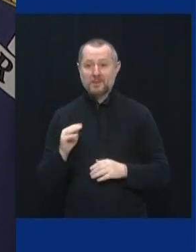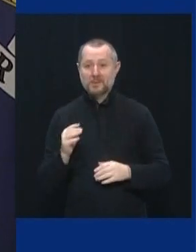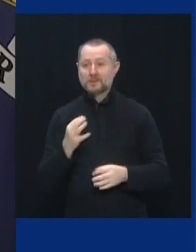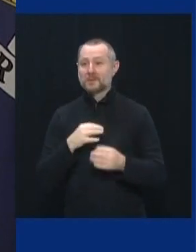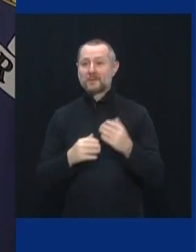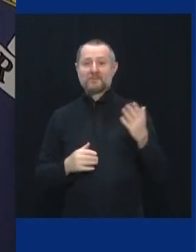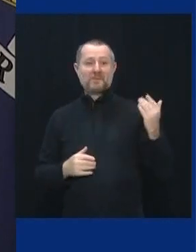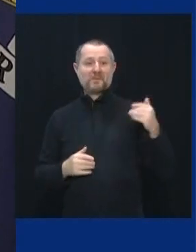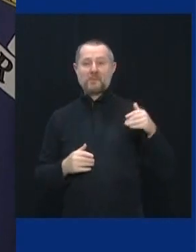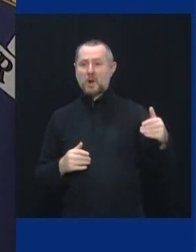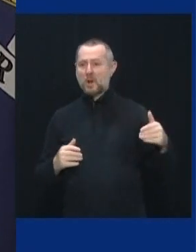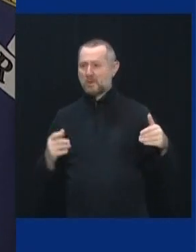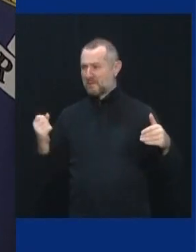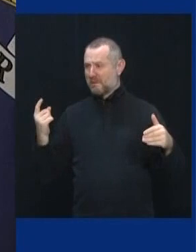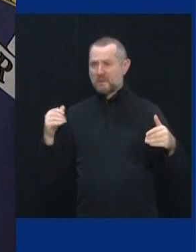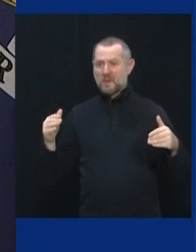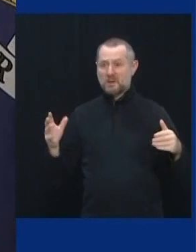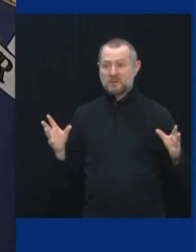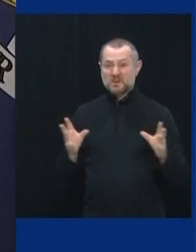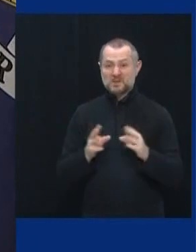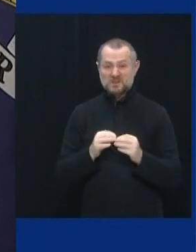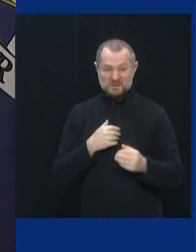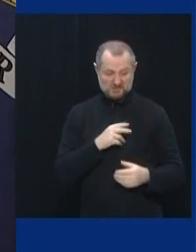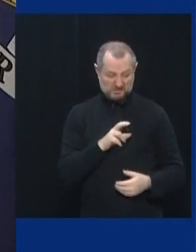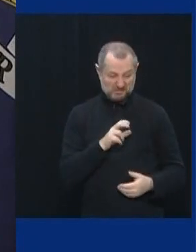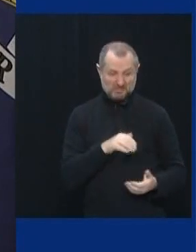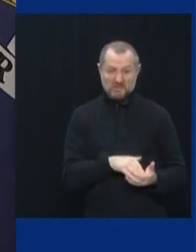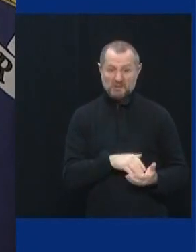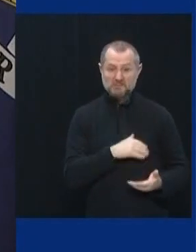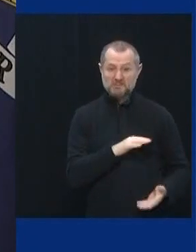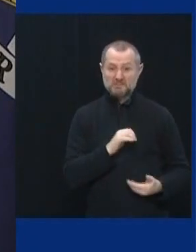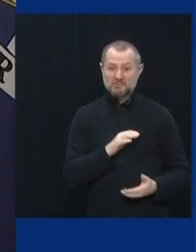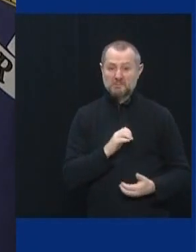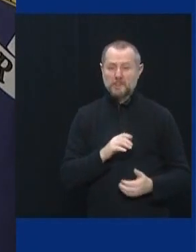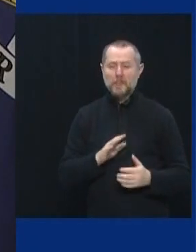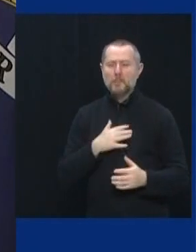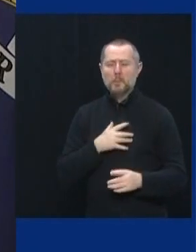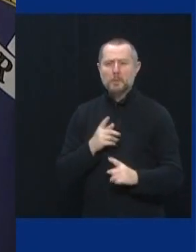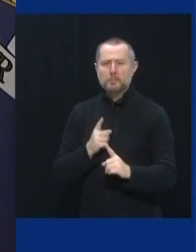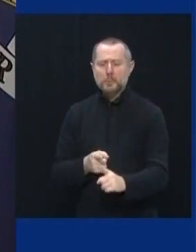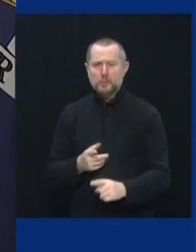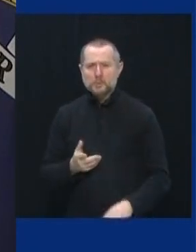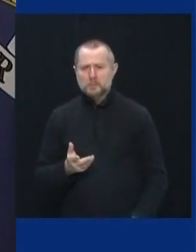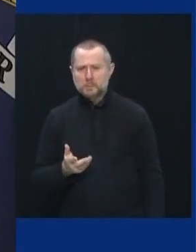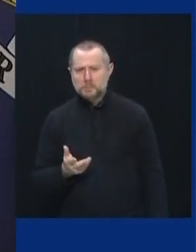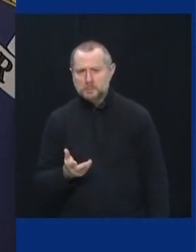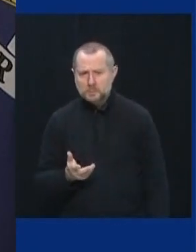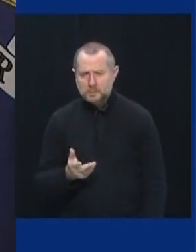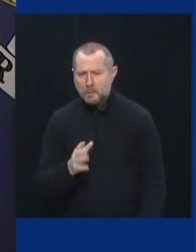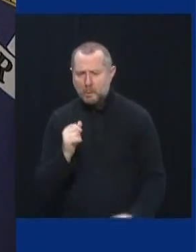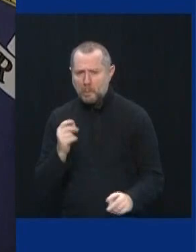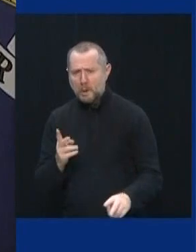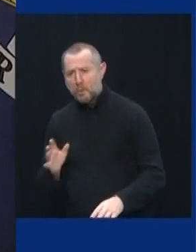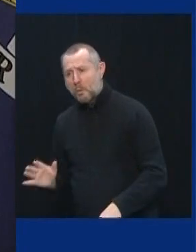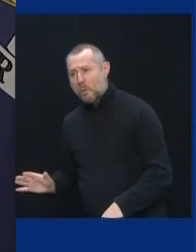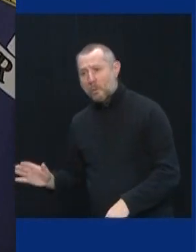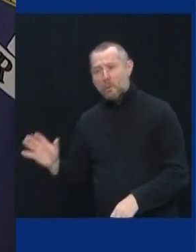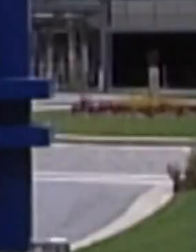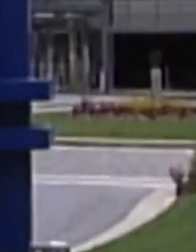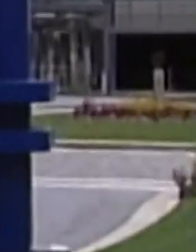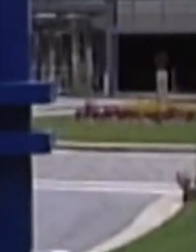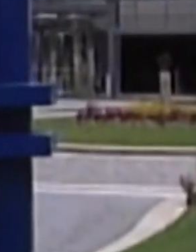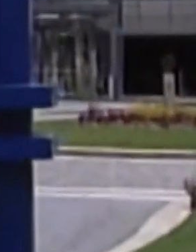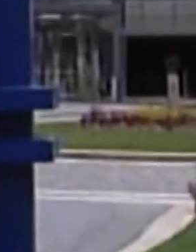per week. So it becomes a question of, okay, everybody's available. Nobody can get